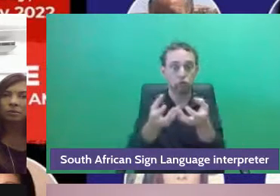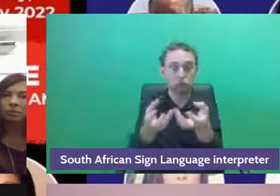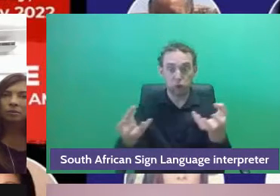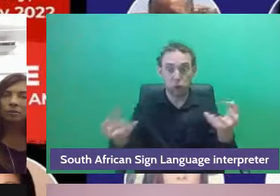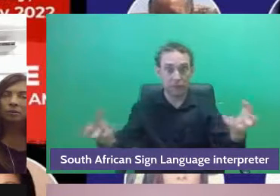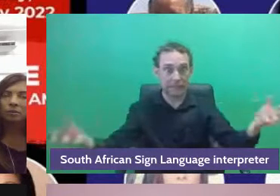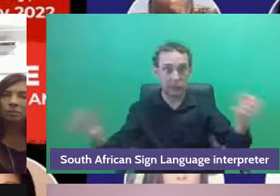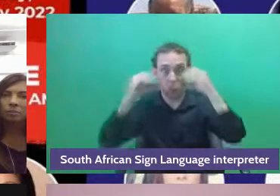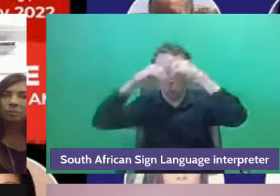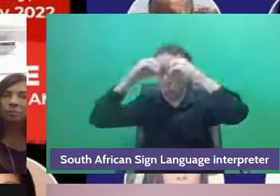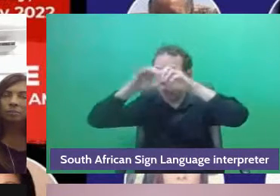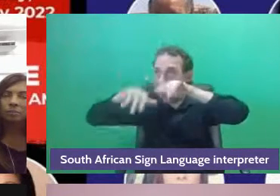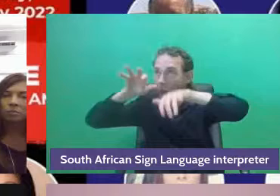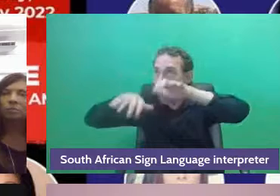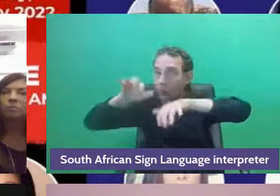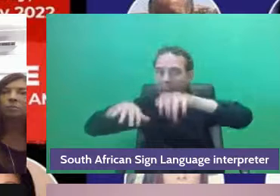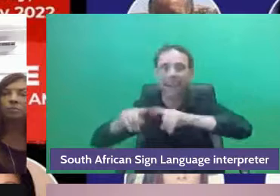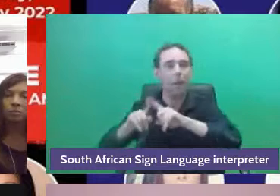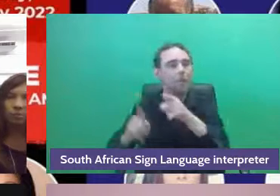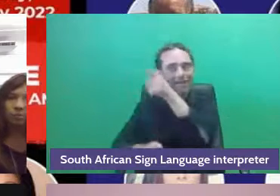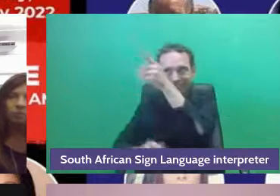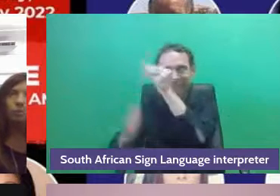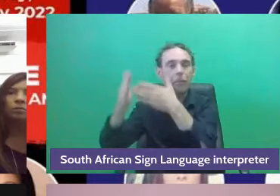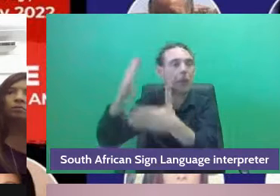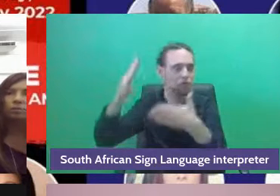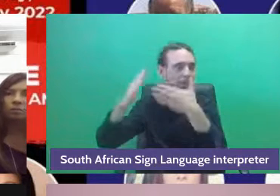also comes with its own barriers.